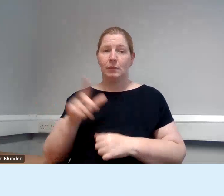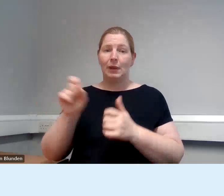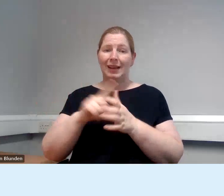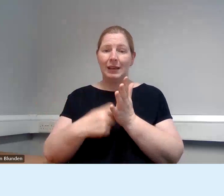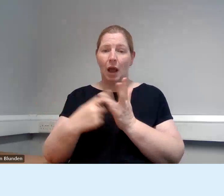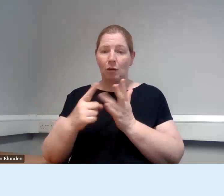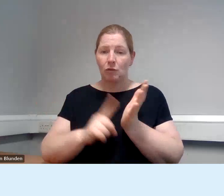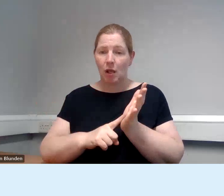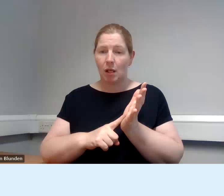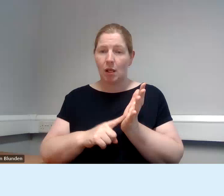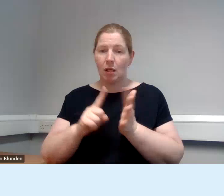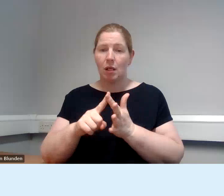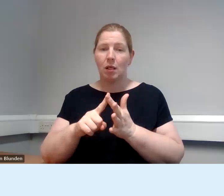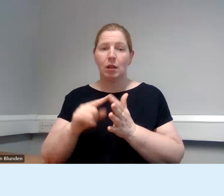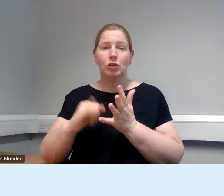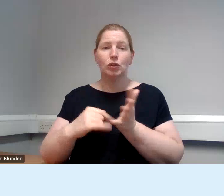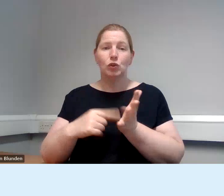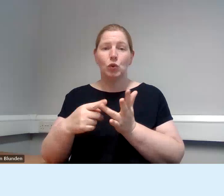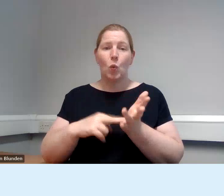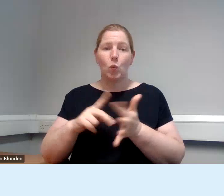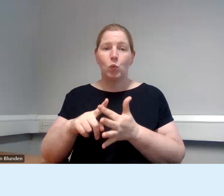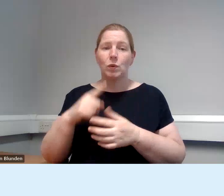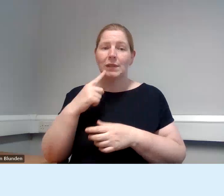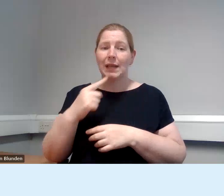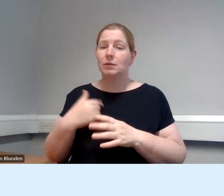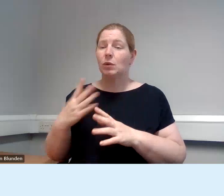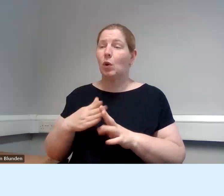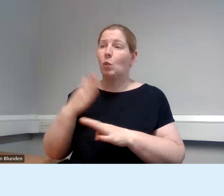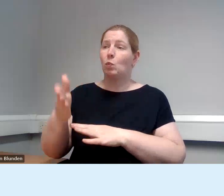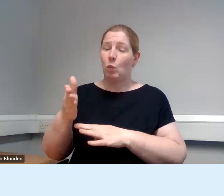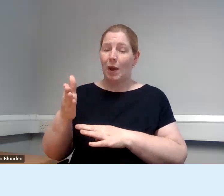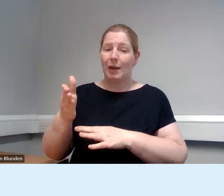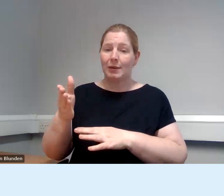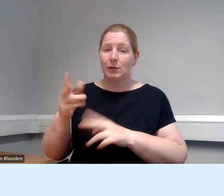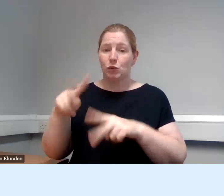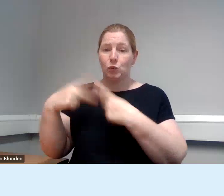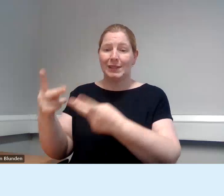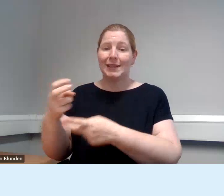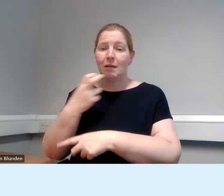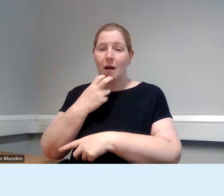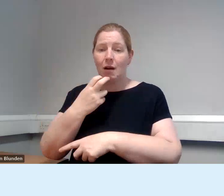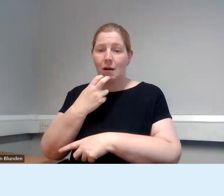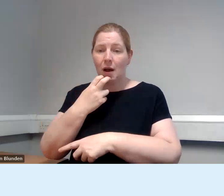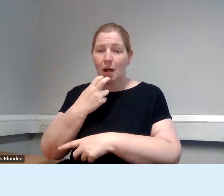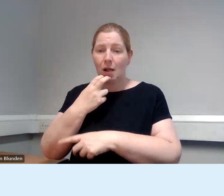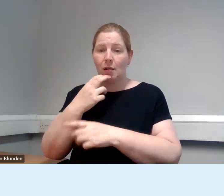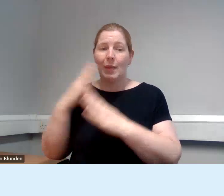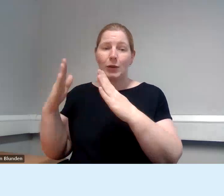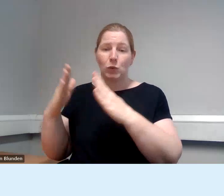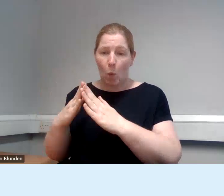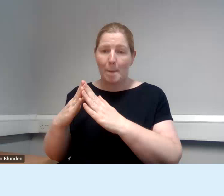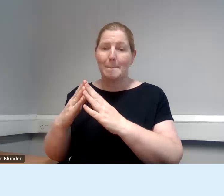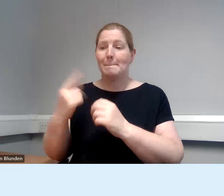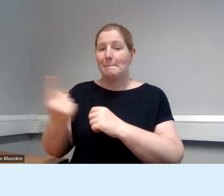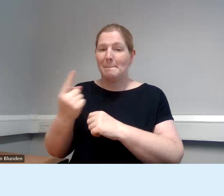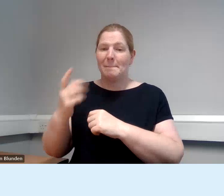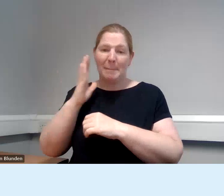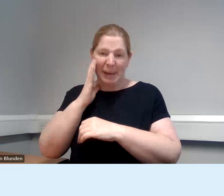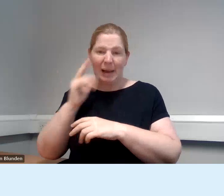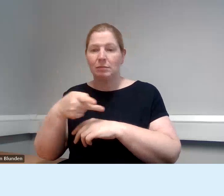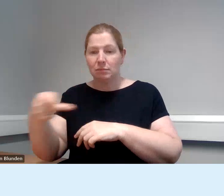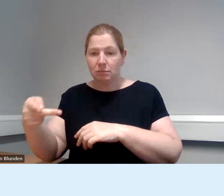told a tale that she went to see her uncle at home in his bed, and this sounds very much the same.